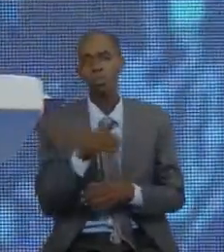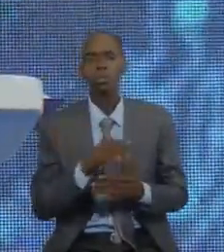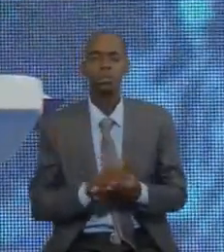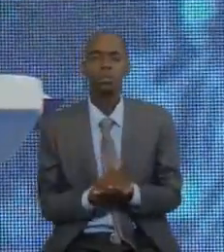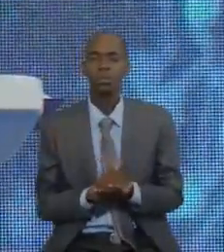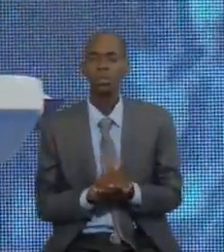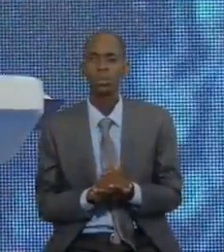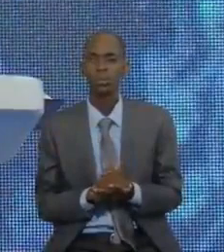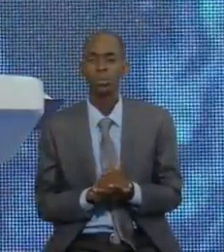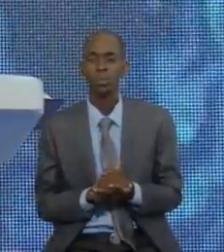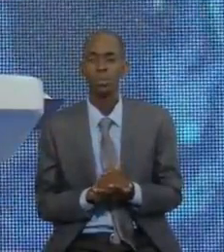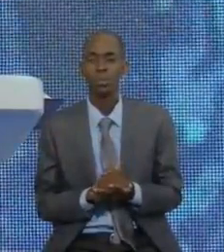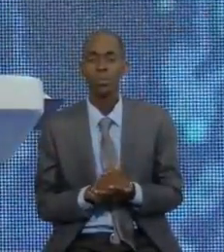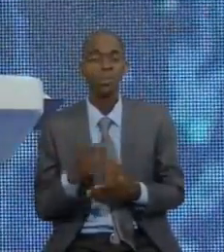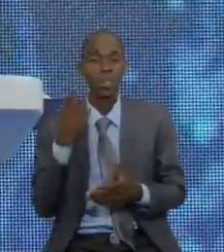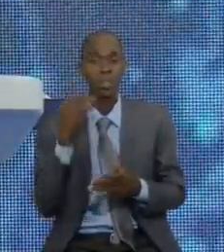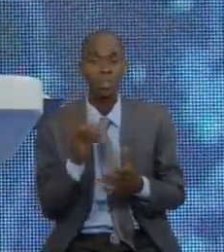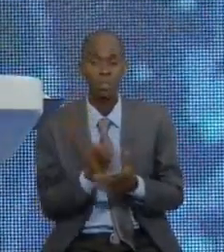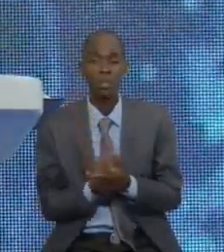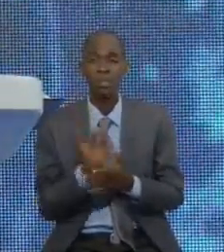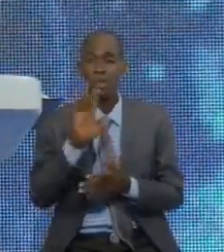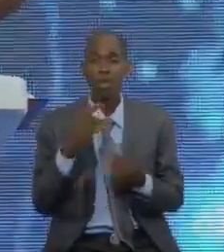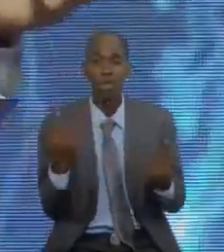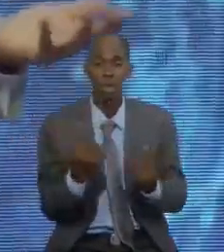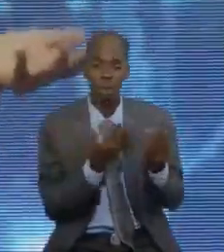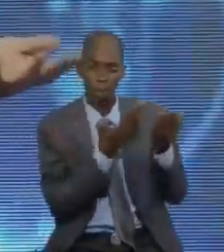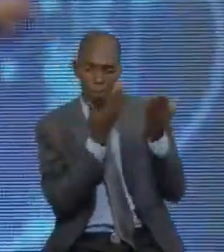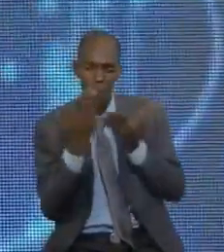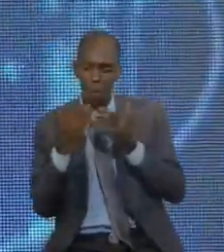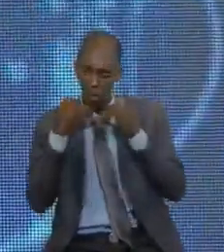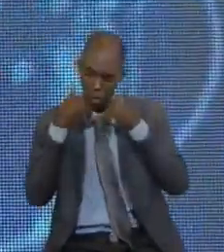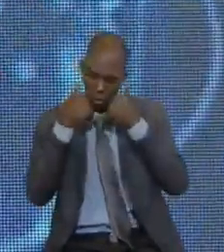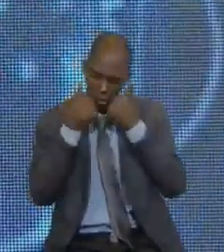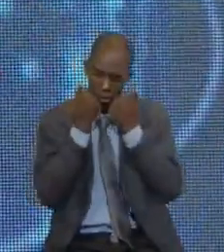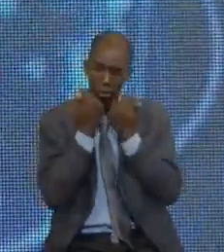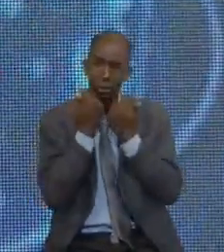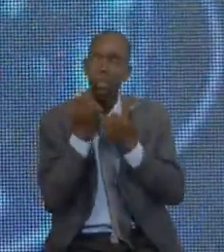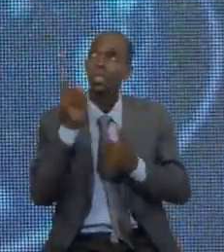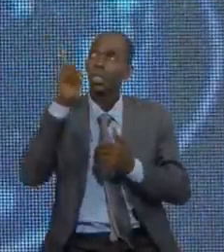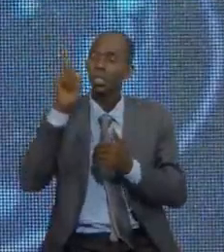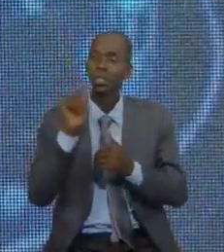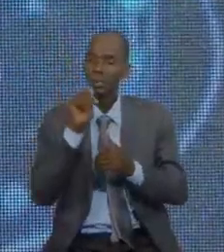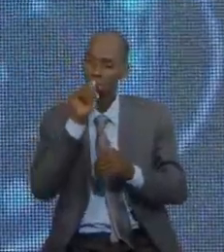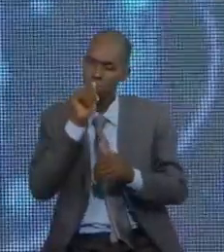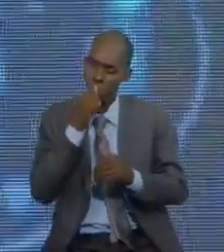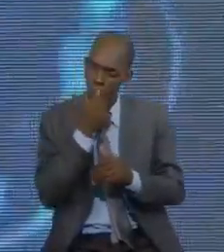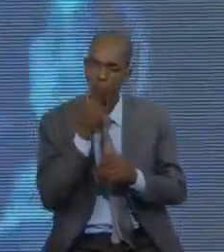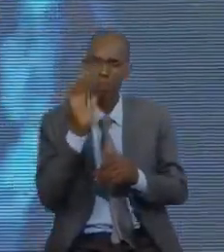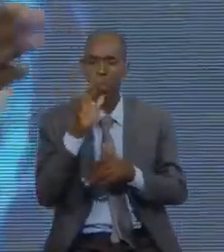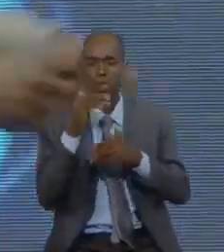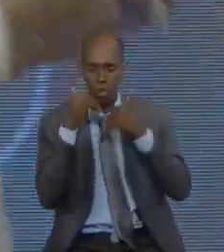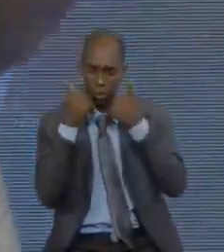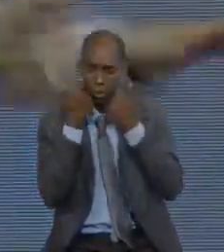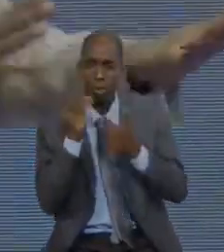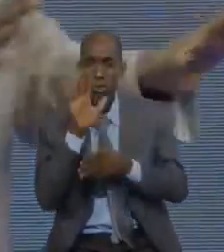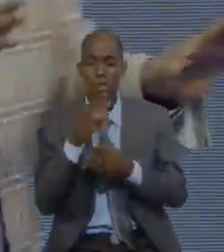Your sin brought shame. I bore your shame. Your sin